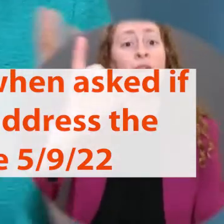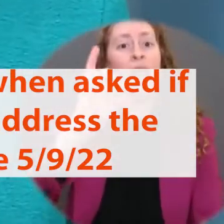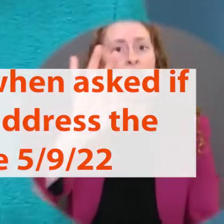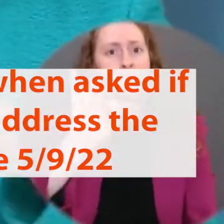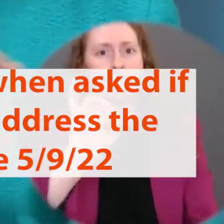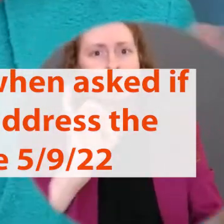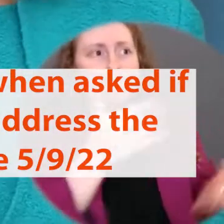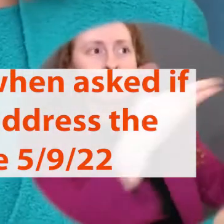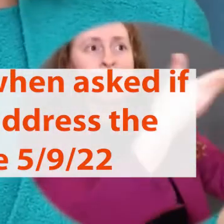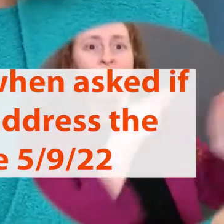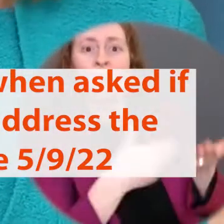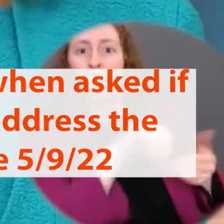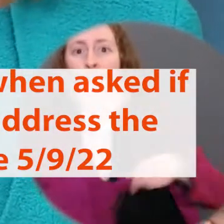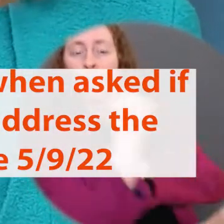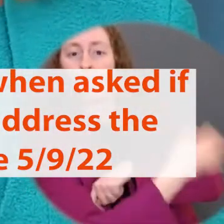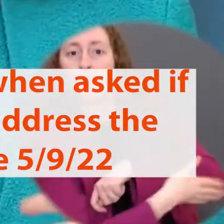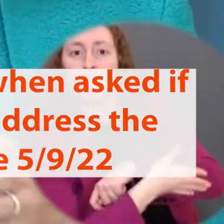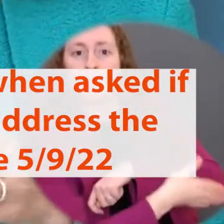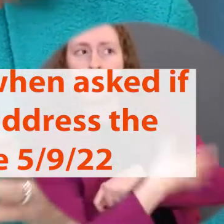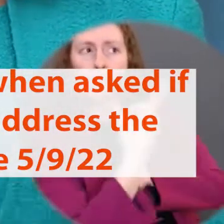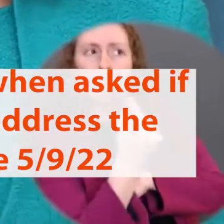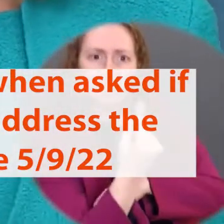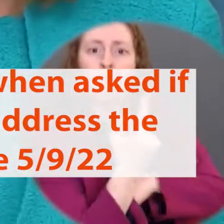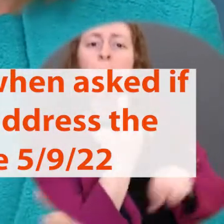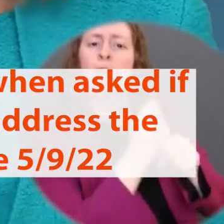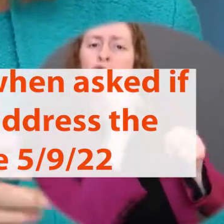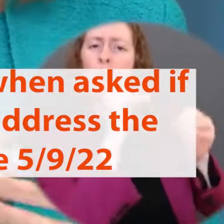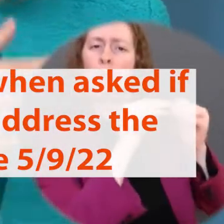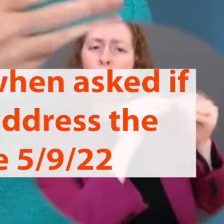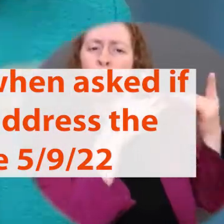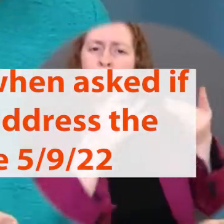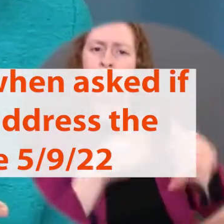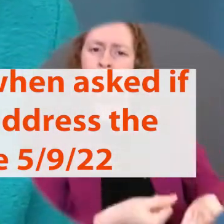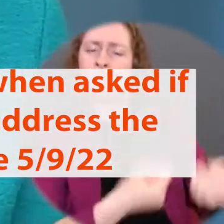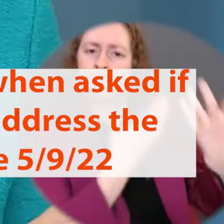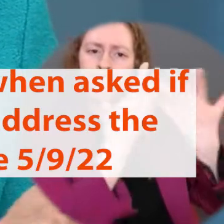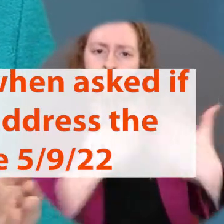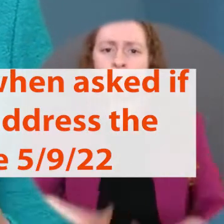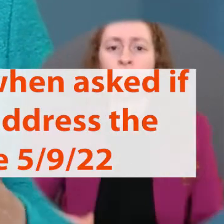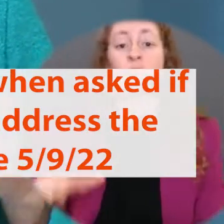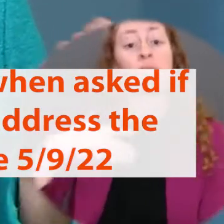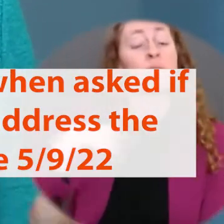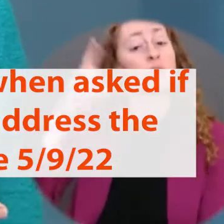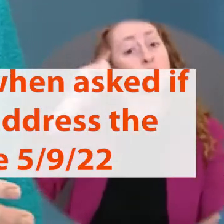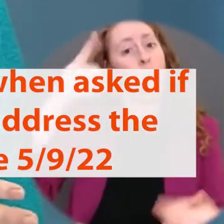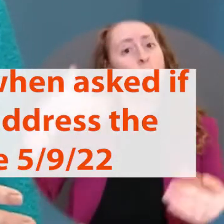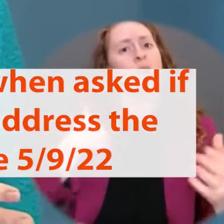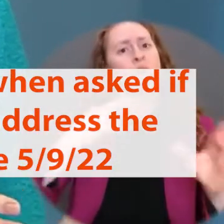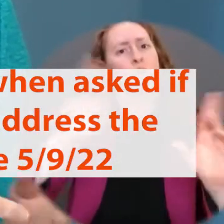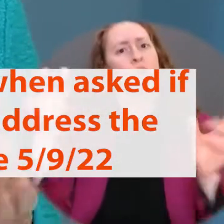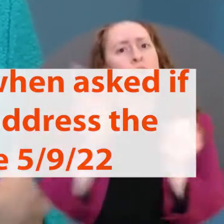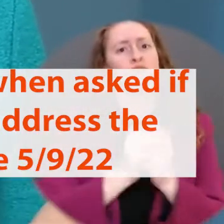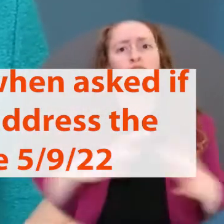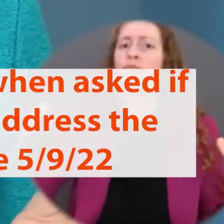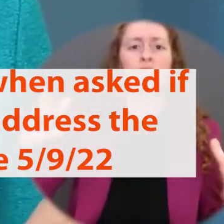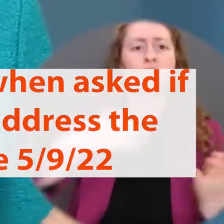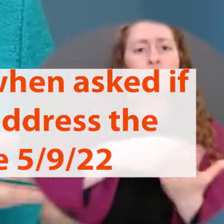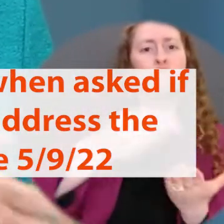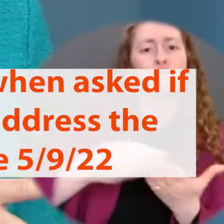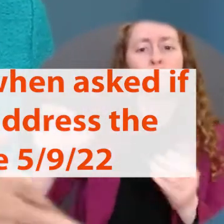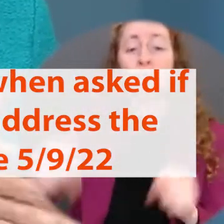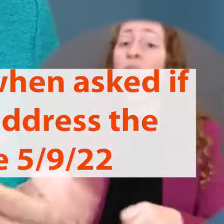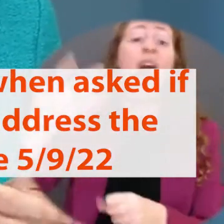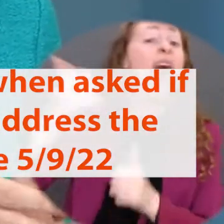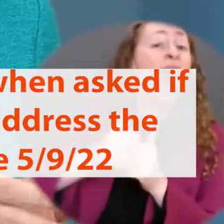to do, in the shorthand of it, is increase supply by working with a range of manufacturers and what their capacity is to ensure that